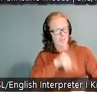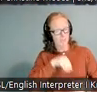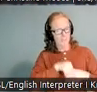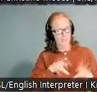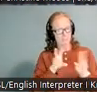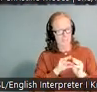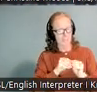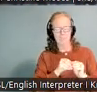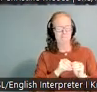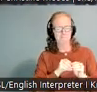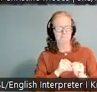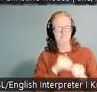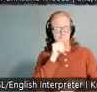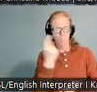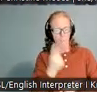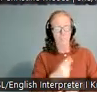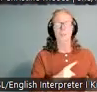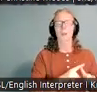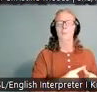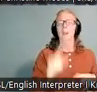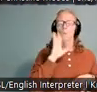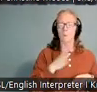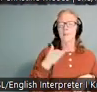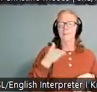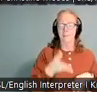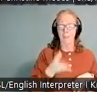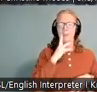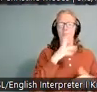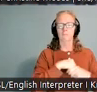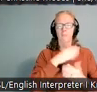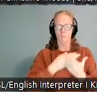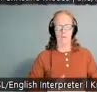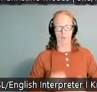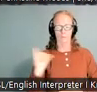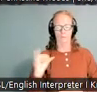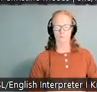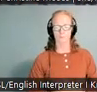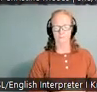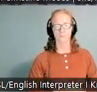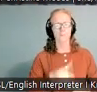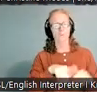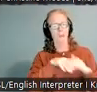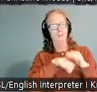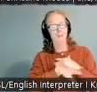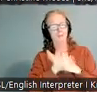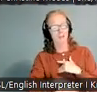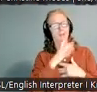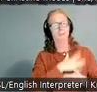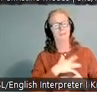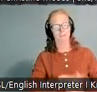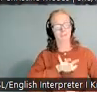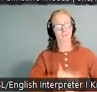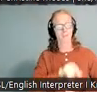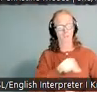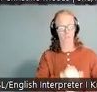and the answer will be visible to you and will become part of the meeting record. To access this feature, please click on the